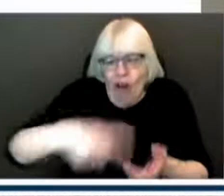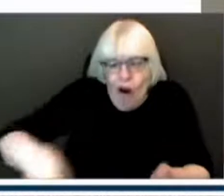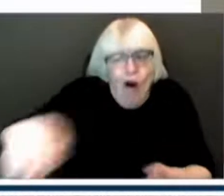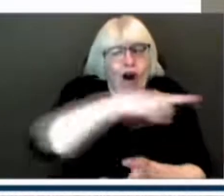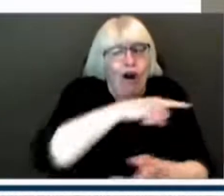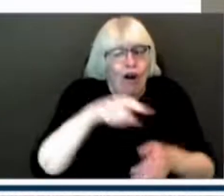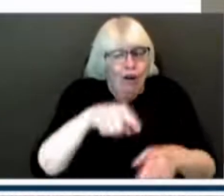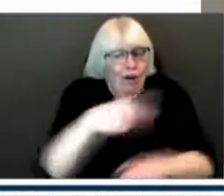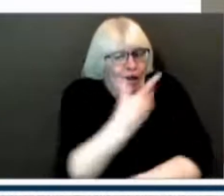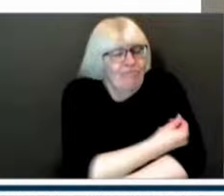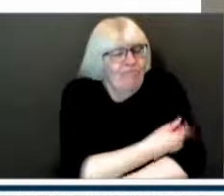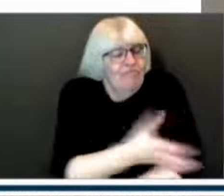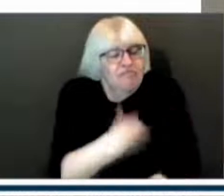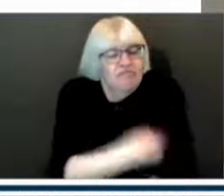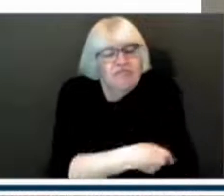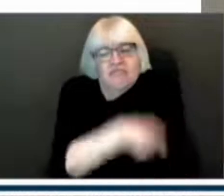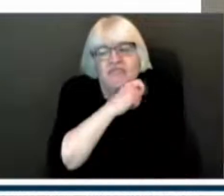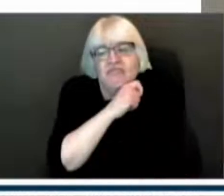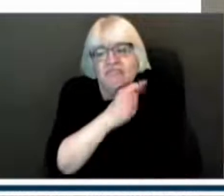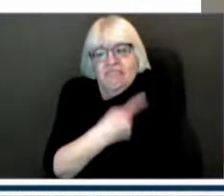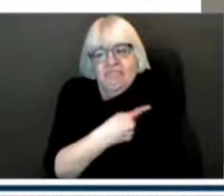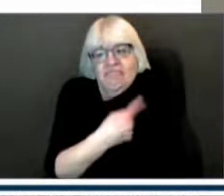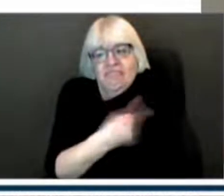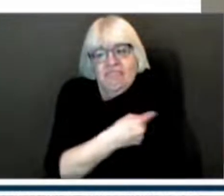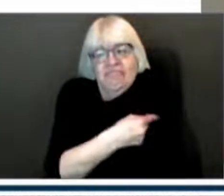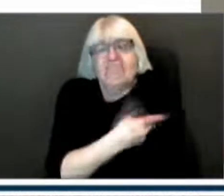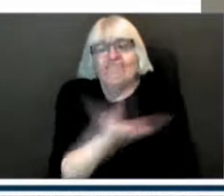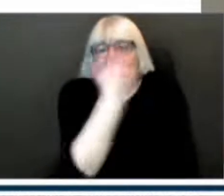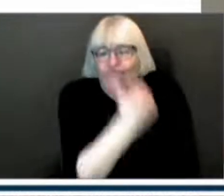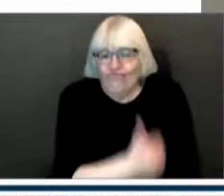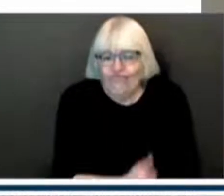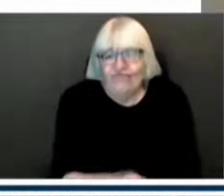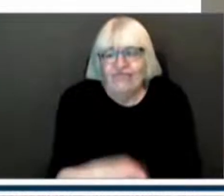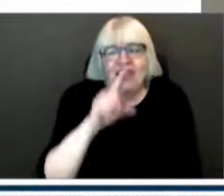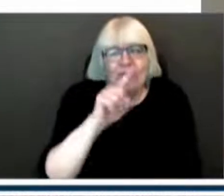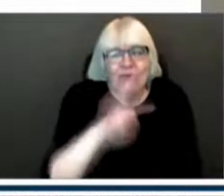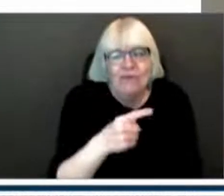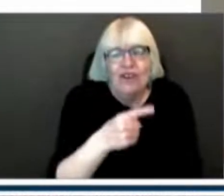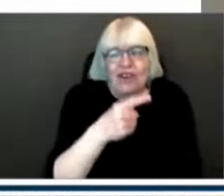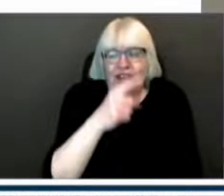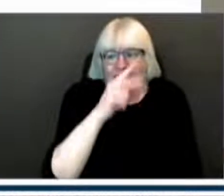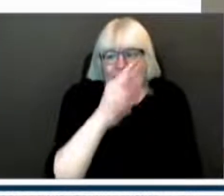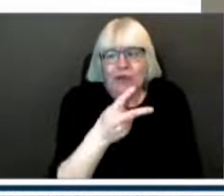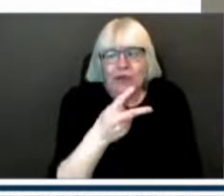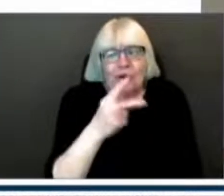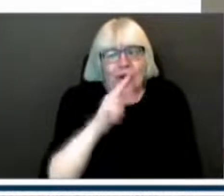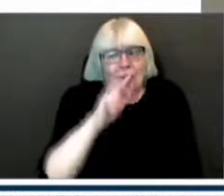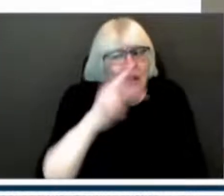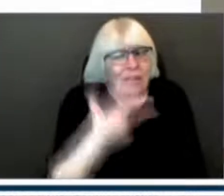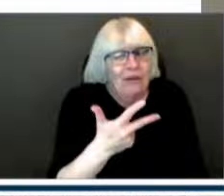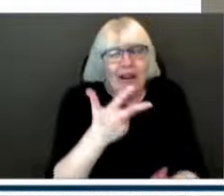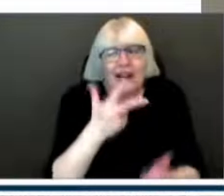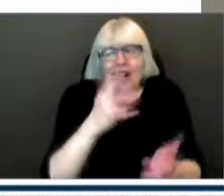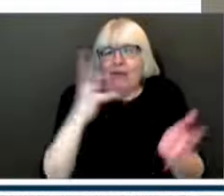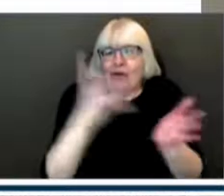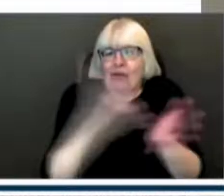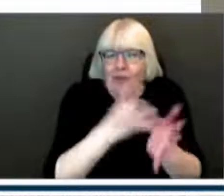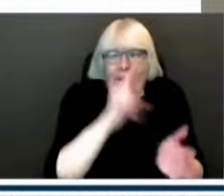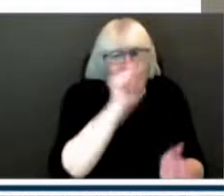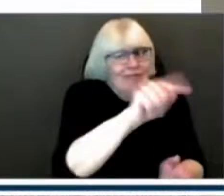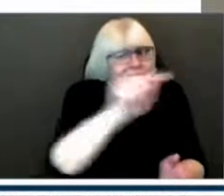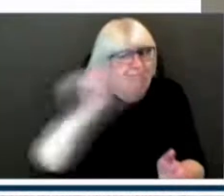second, third, or sometimes even their fourth dose of vaccine. So while part of me would love to say we're done with